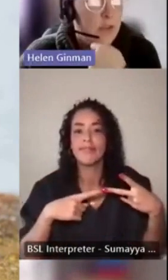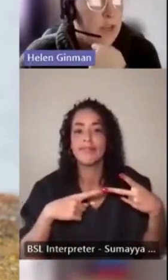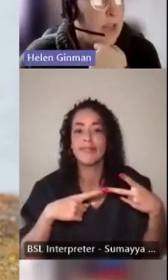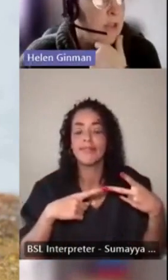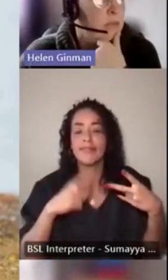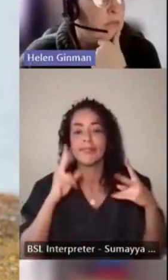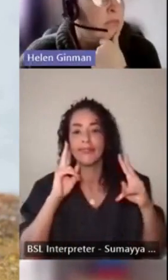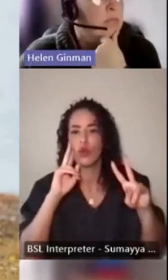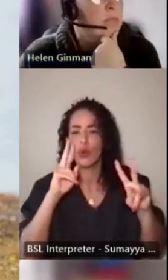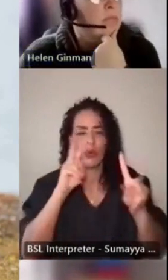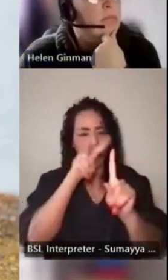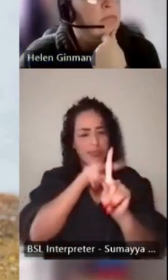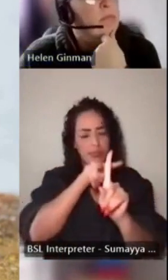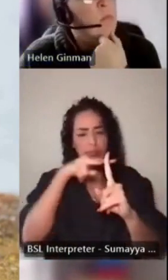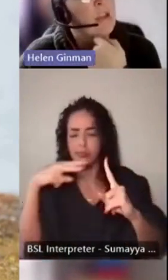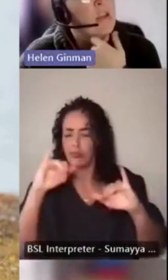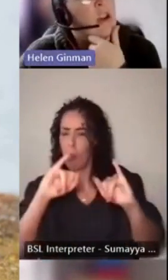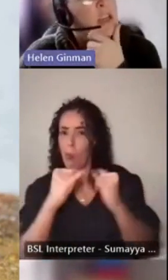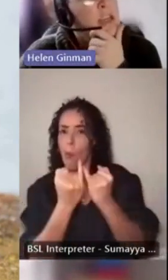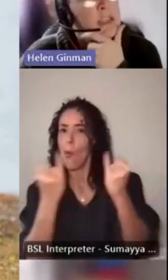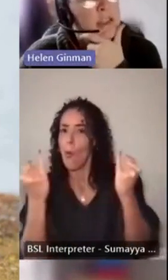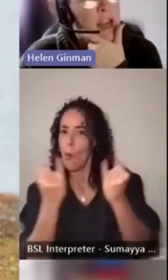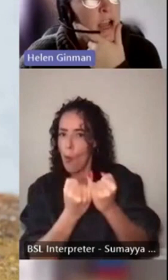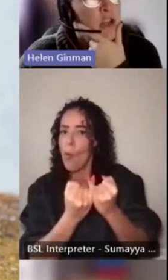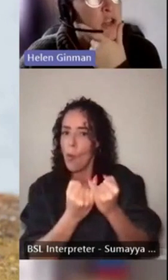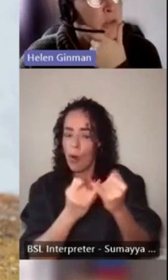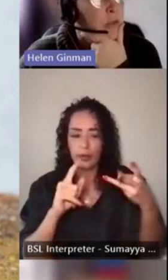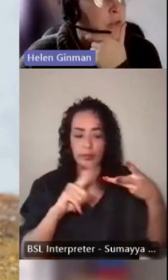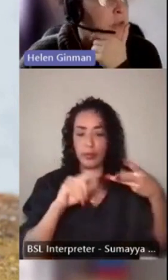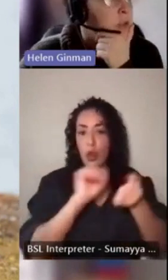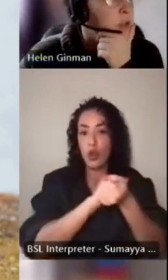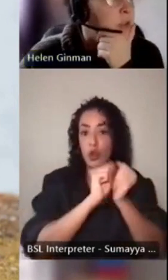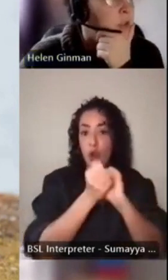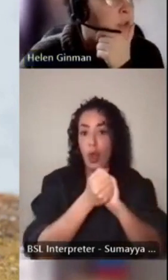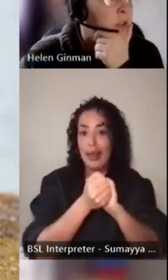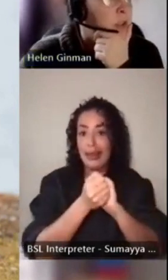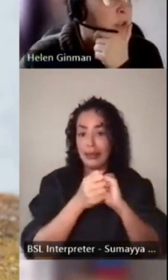seeing things differently, when colleagues clash